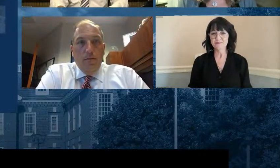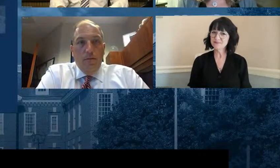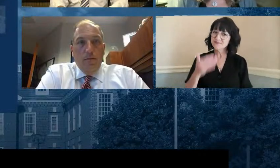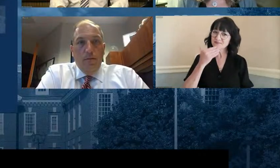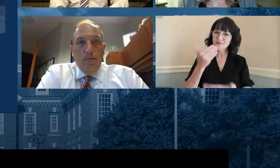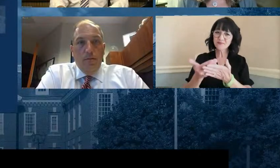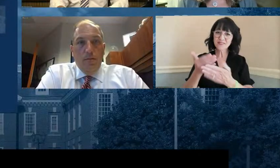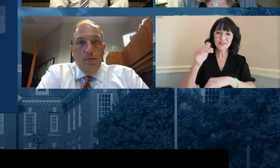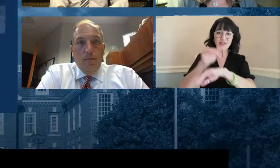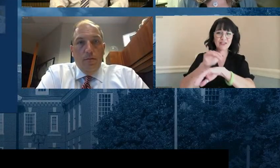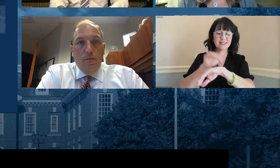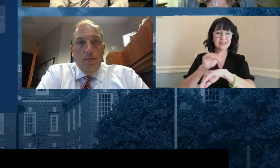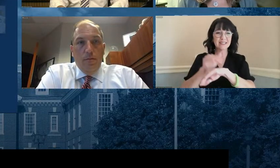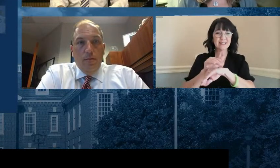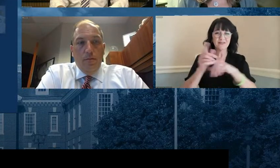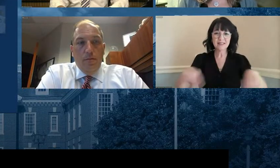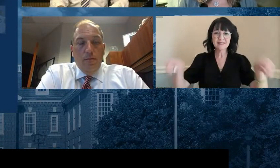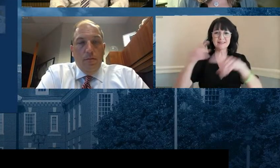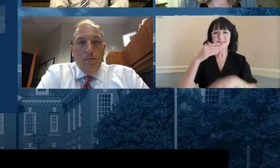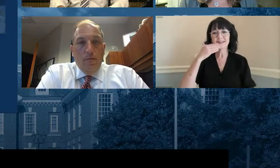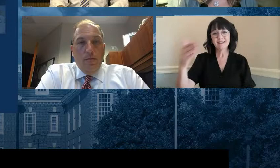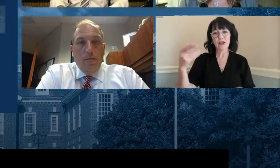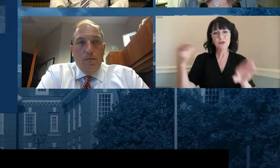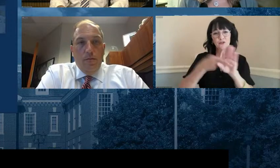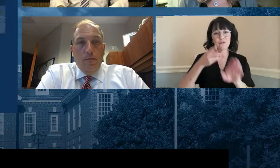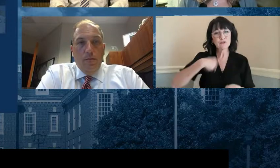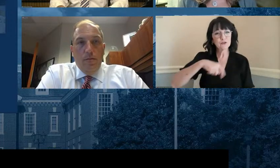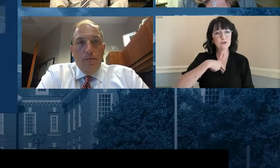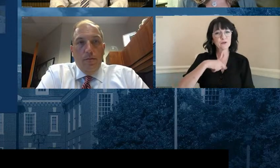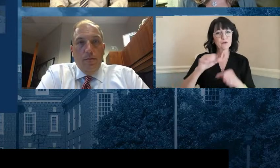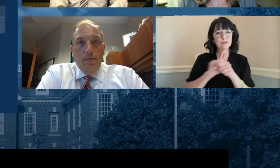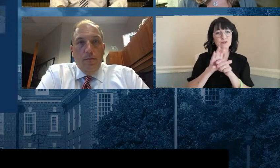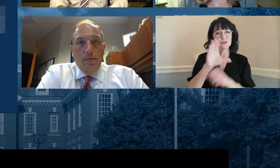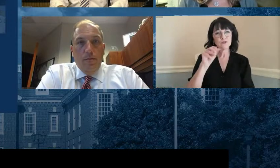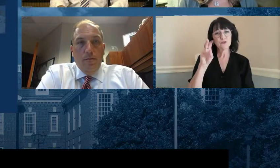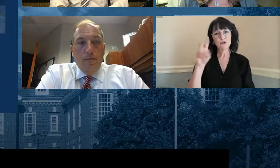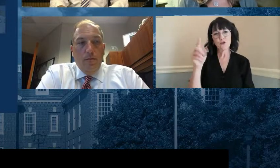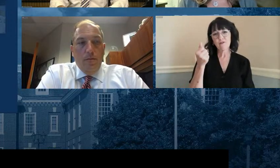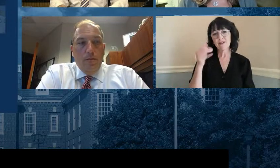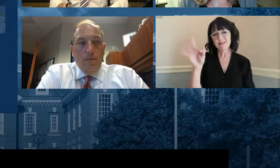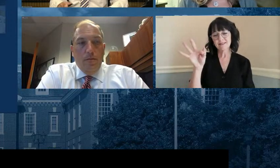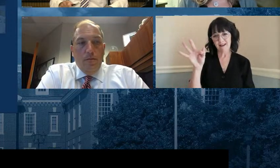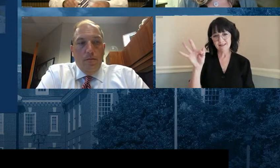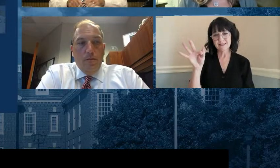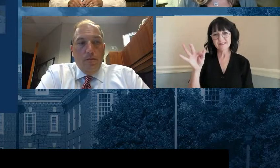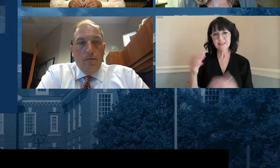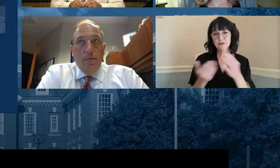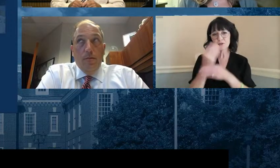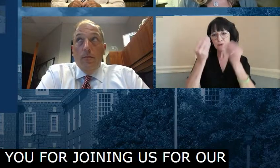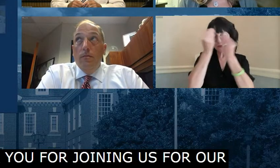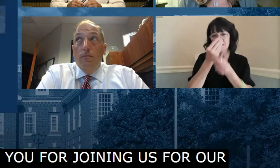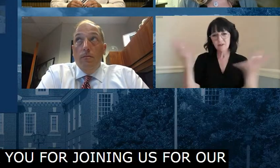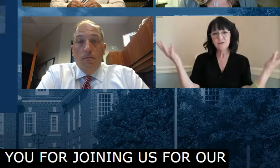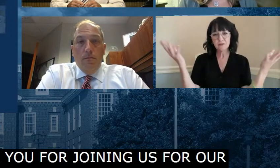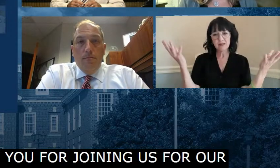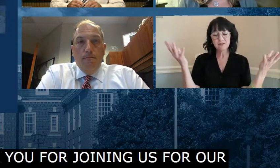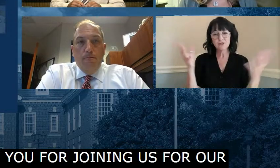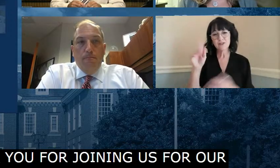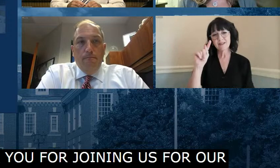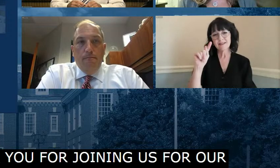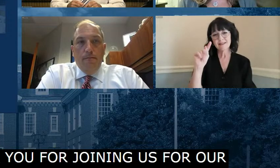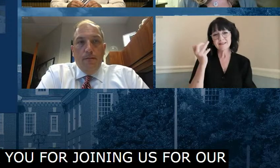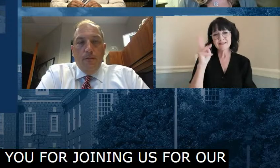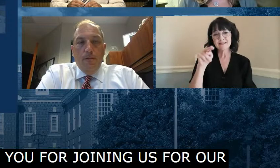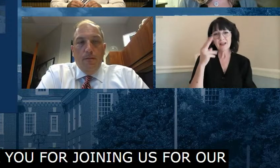Good evening, everyone. Thank you for joining us for our COVID-19 update and our virtual town hall meeting. Normally, over